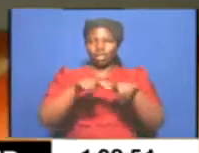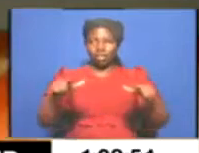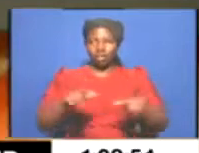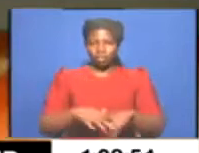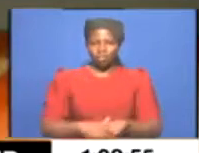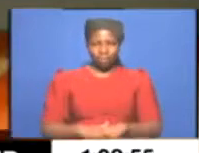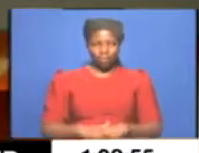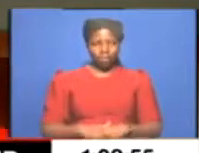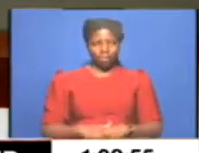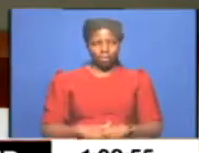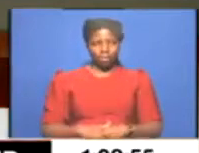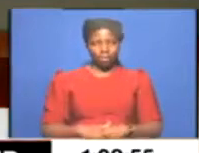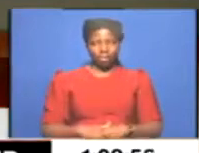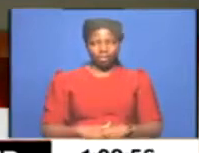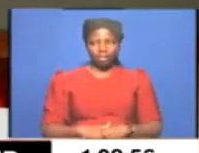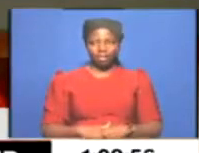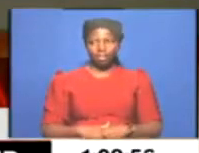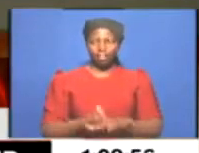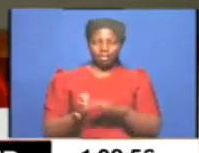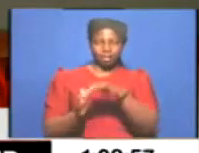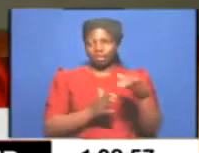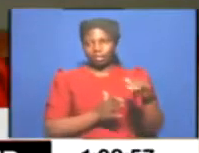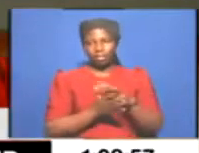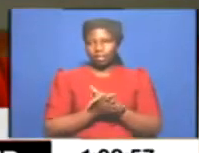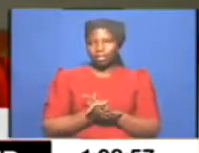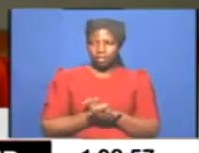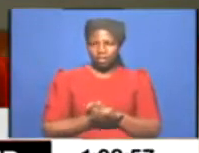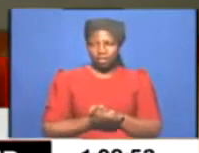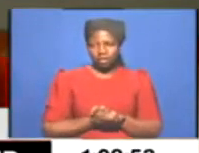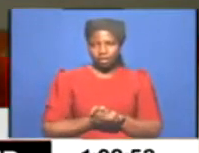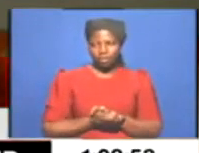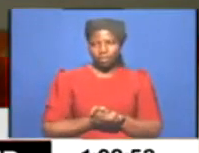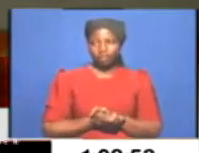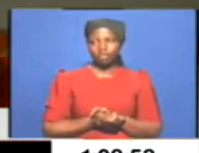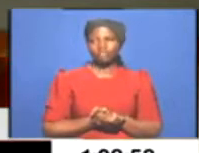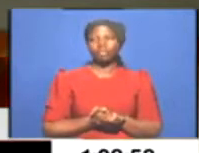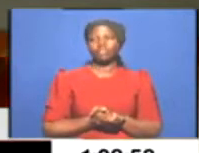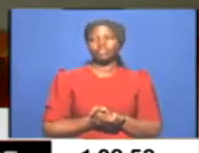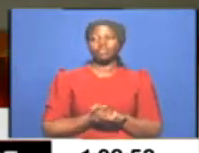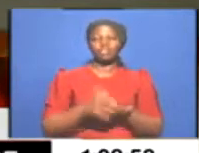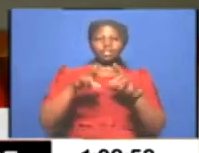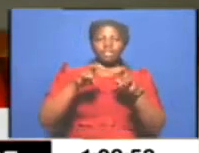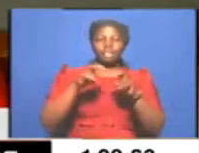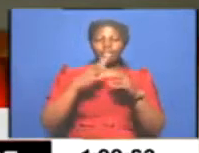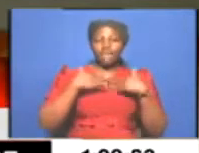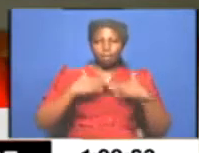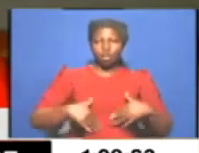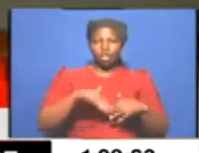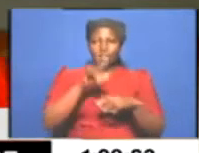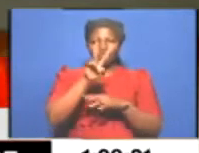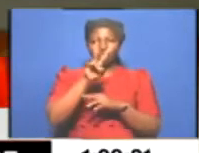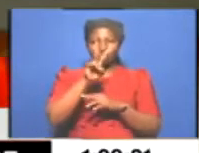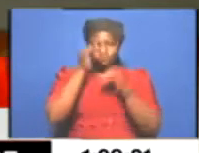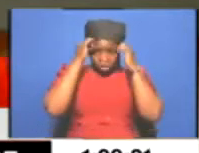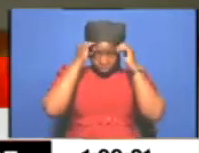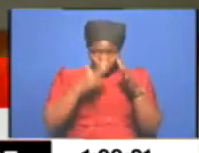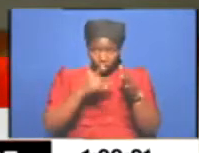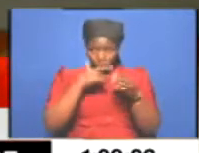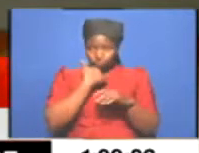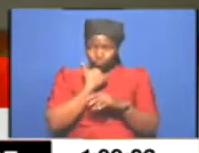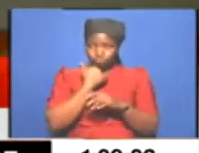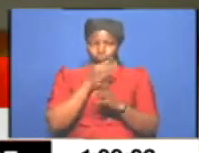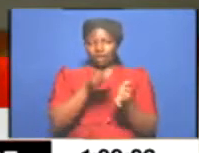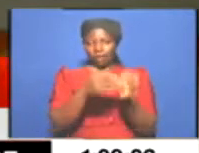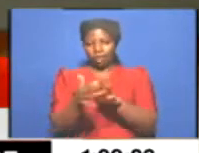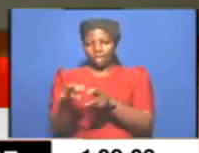Moving on, rescue operations to retrieve the bodies of two students from Michuki Technical Training Institute who drowned in River